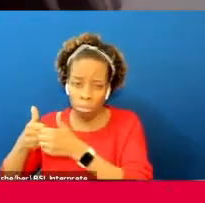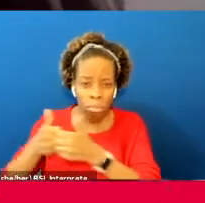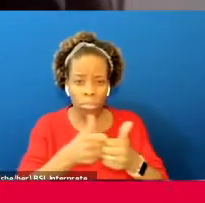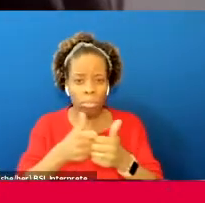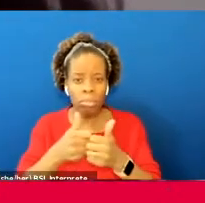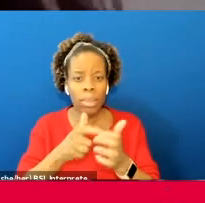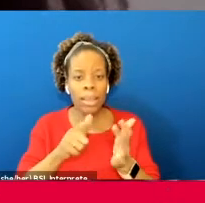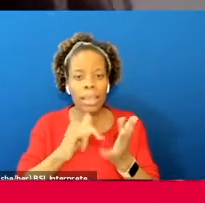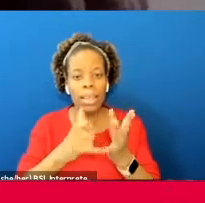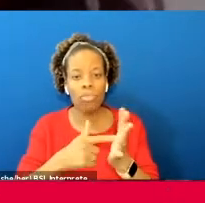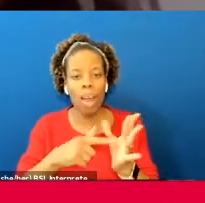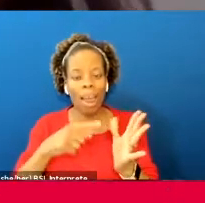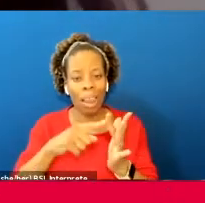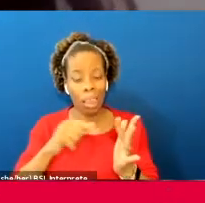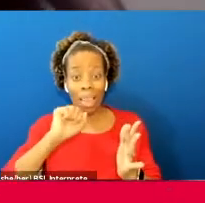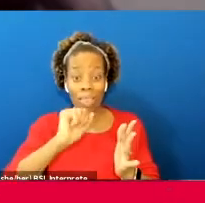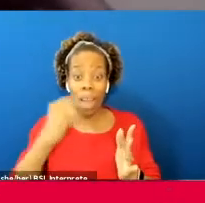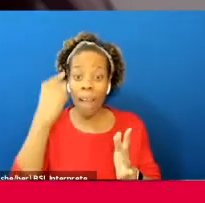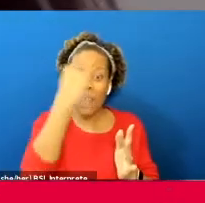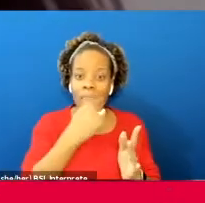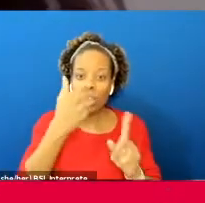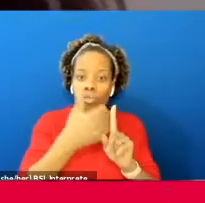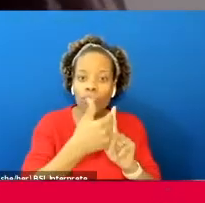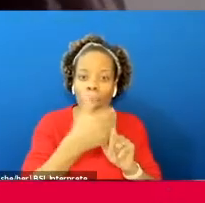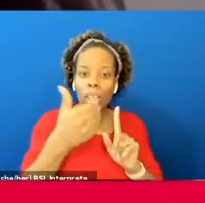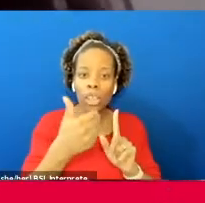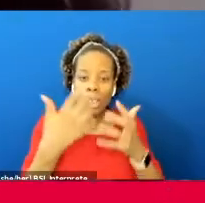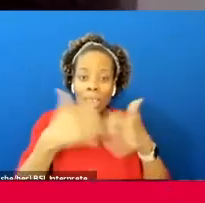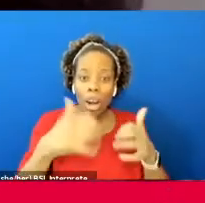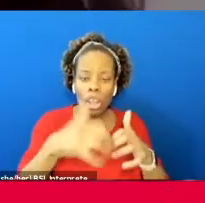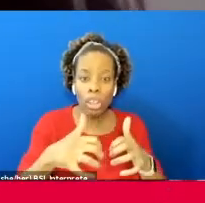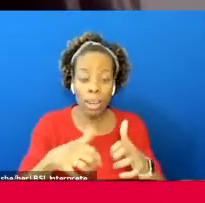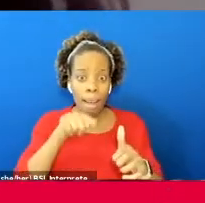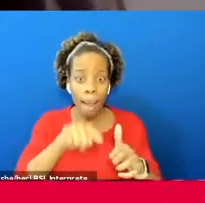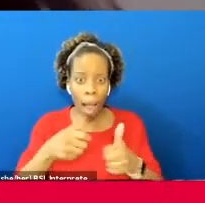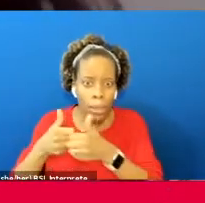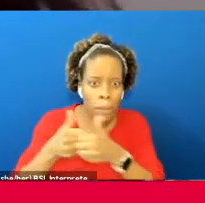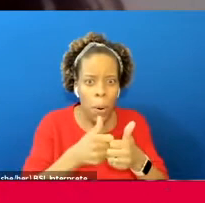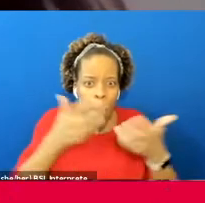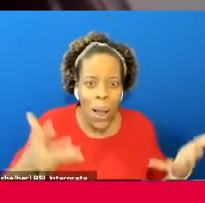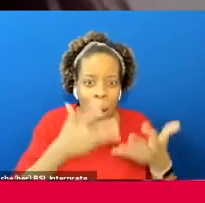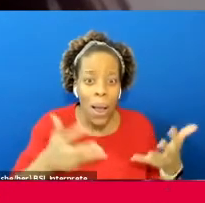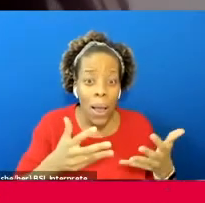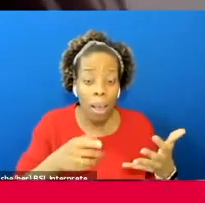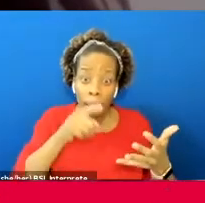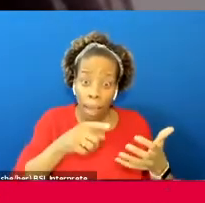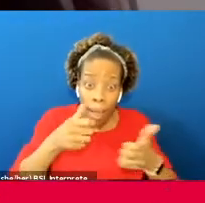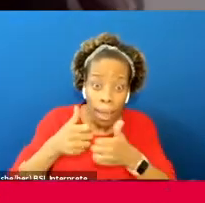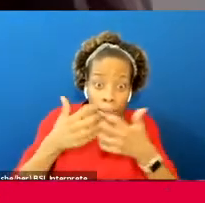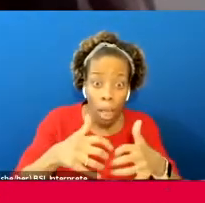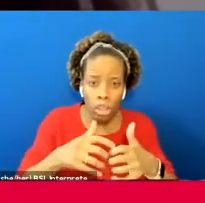facial recognition AI technology, which has enabled the secret military surveillance of Palestinians. And this is something that we also fought at Goldsmiths,